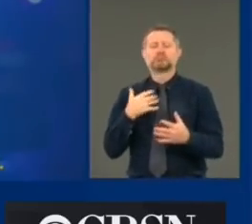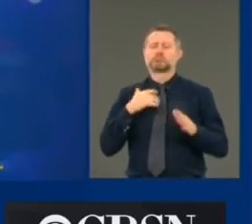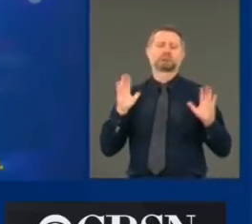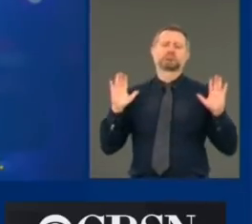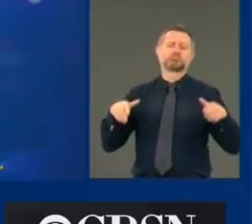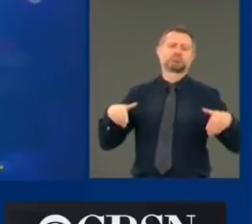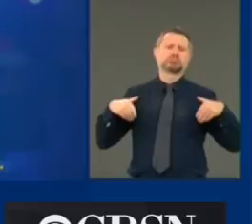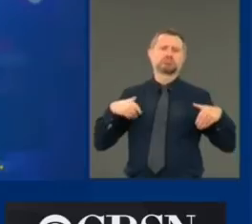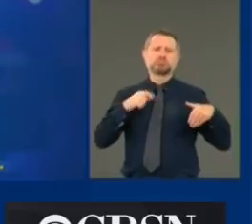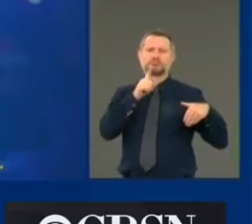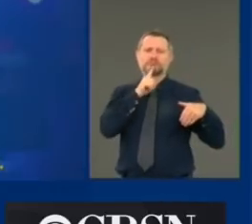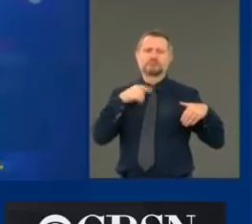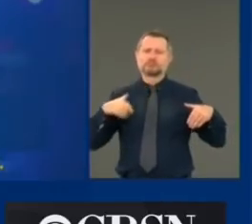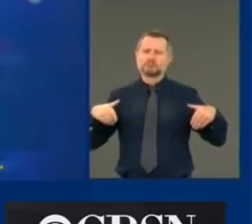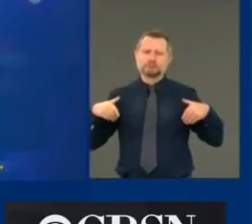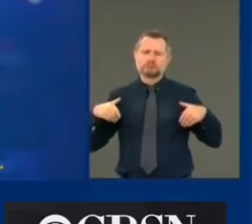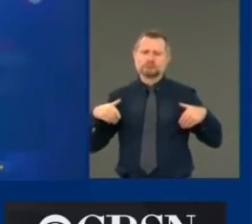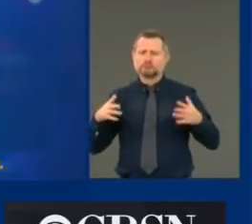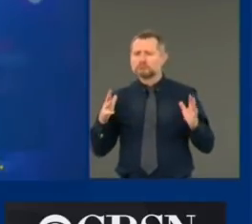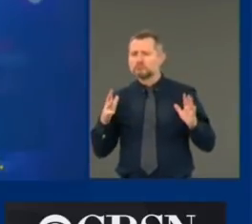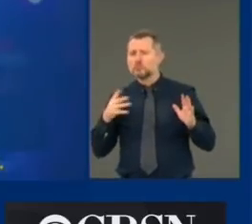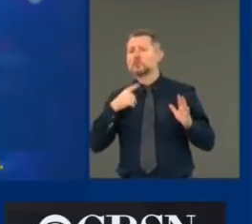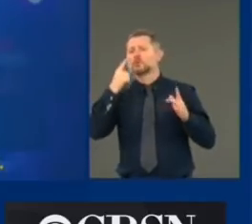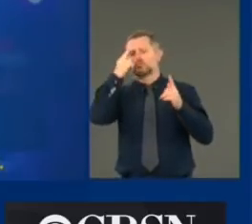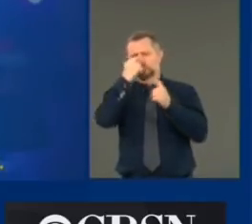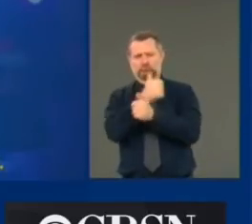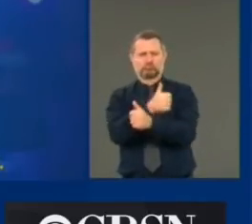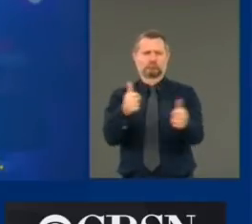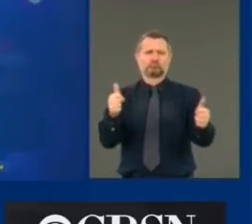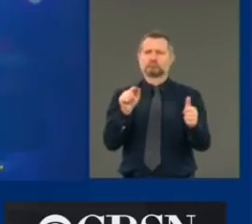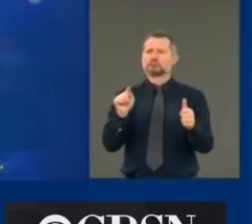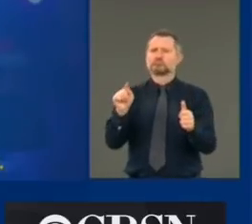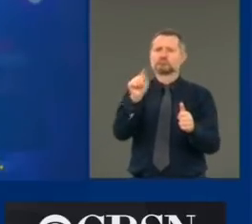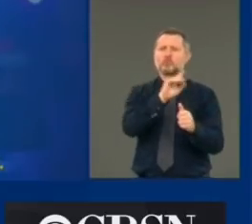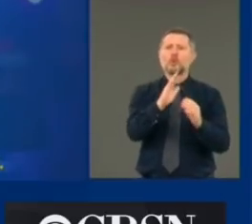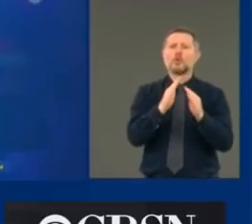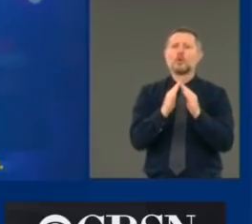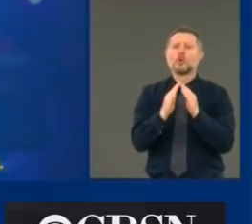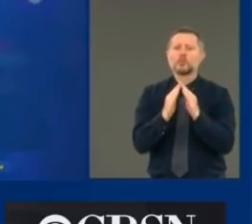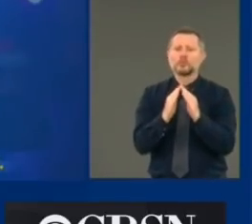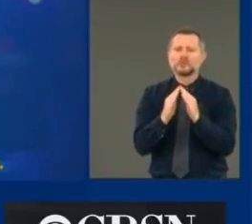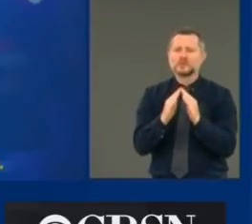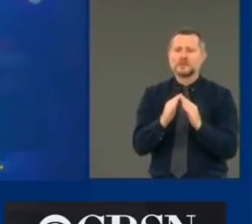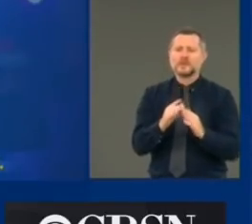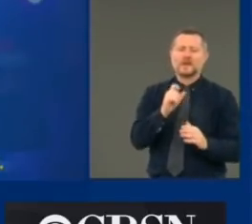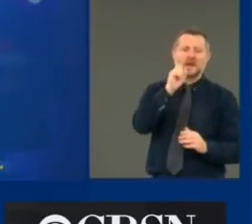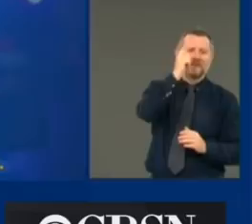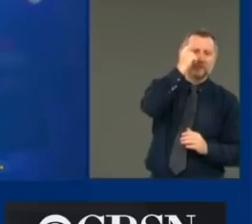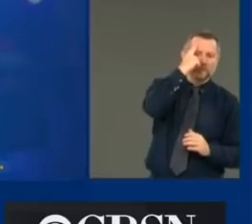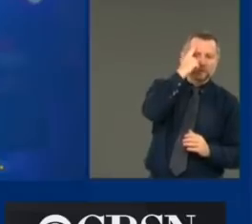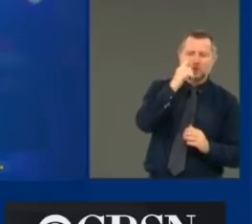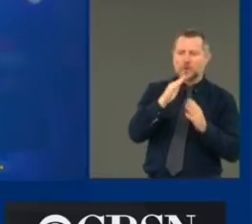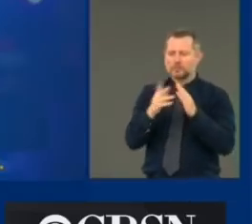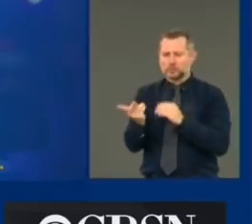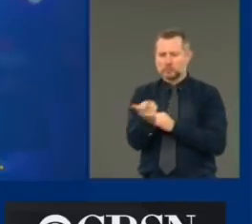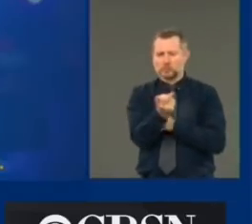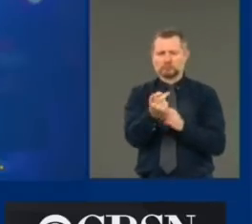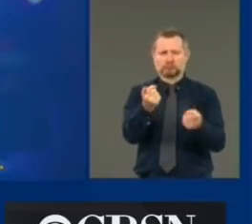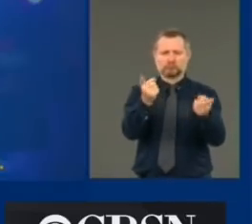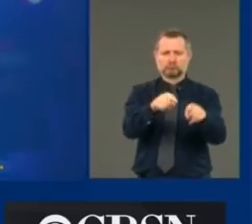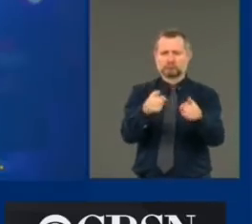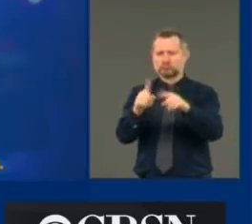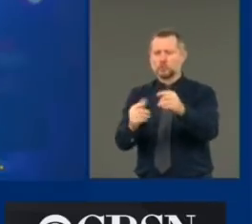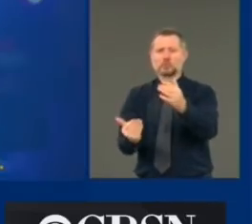I'm saying the opposite. I'm saying it's up for the community, that government, to pass a law redesigning